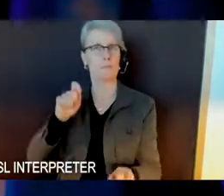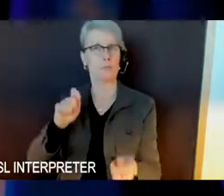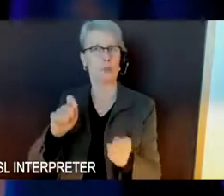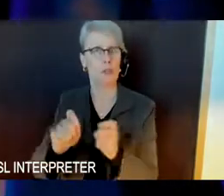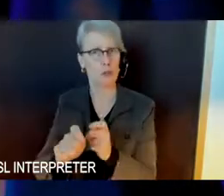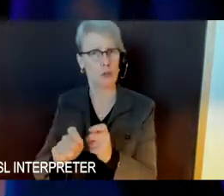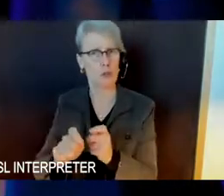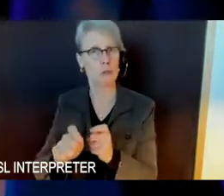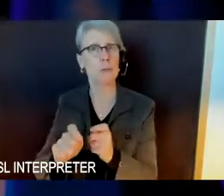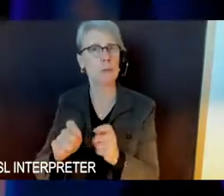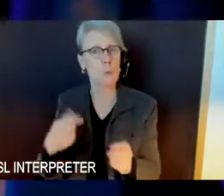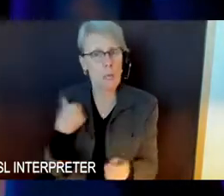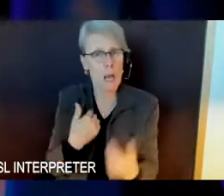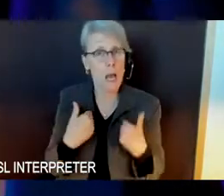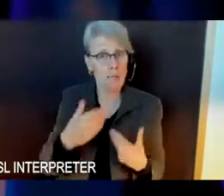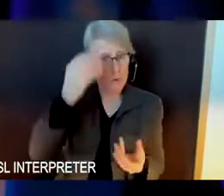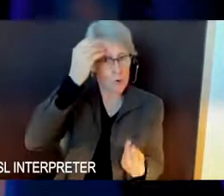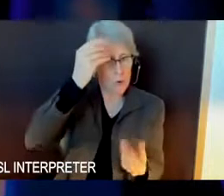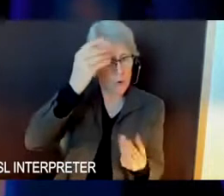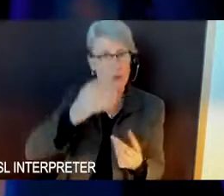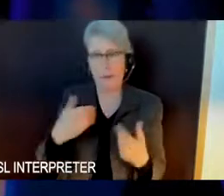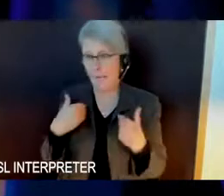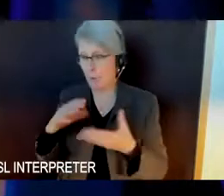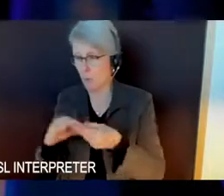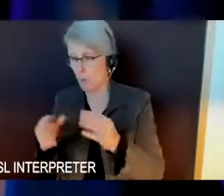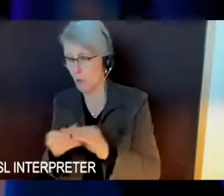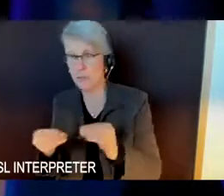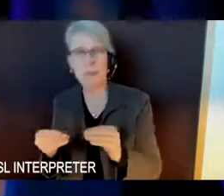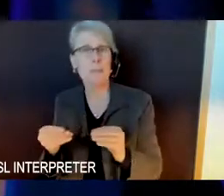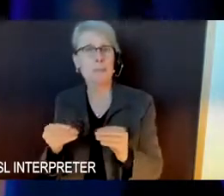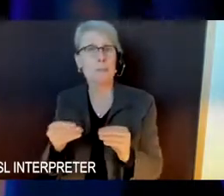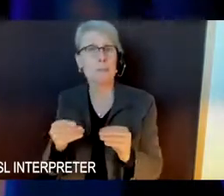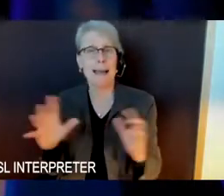is that we have the content